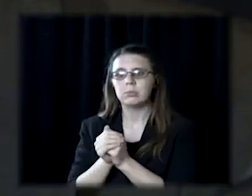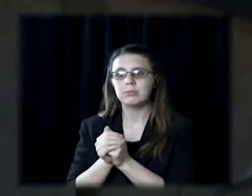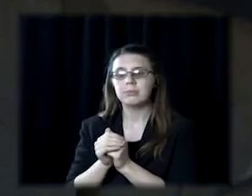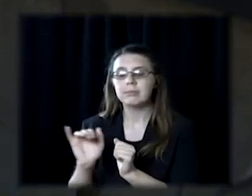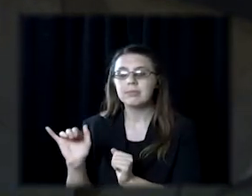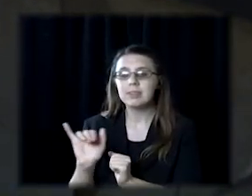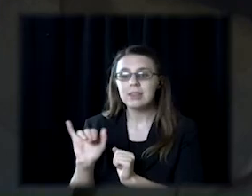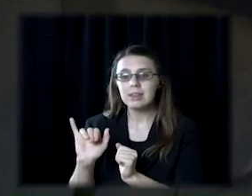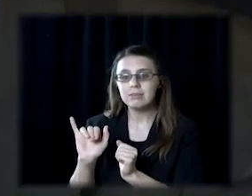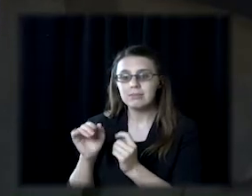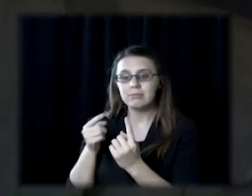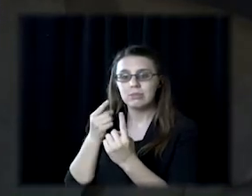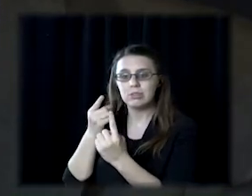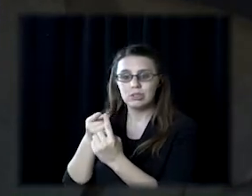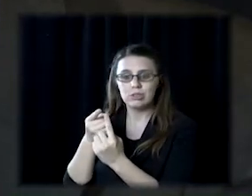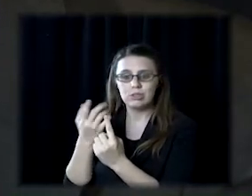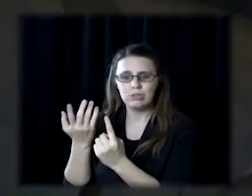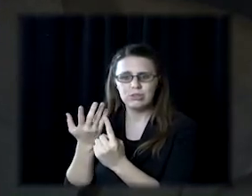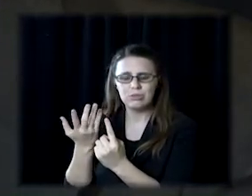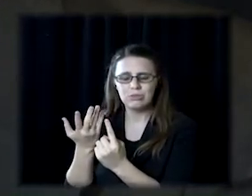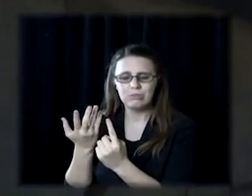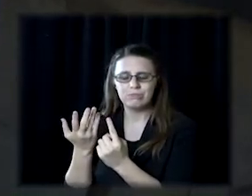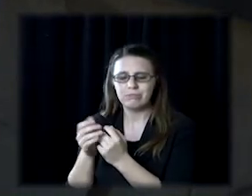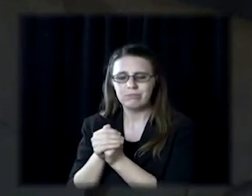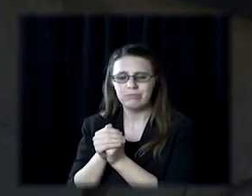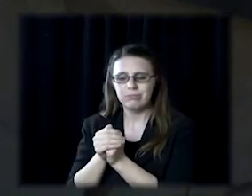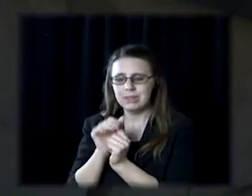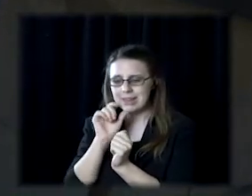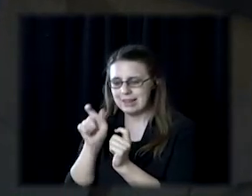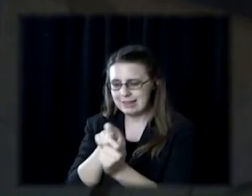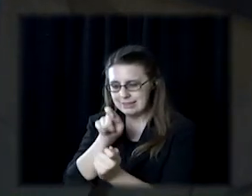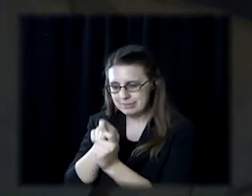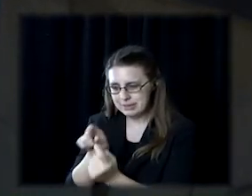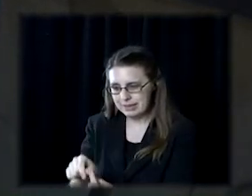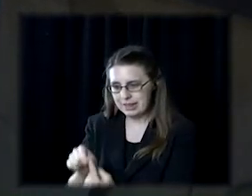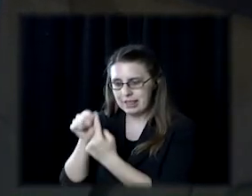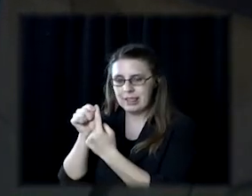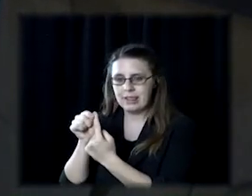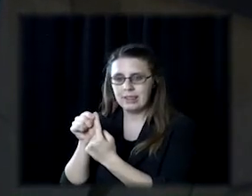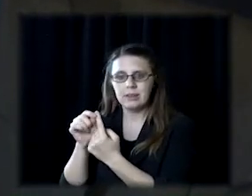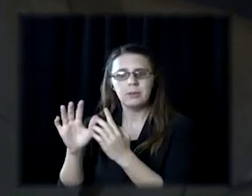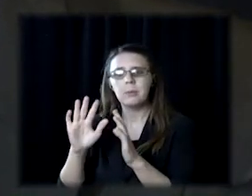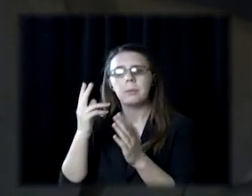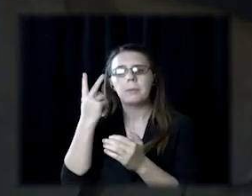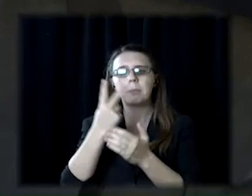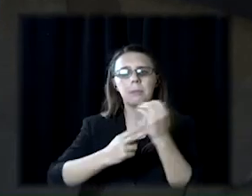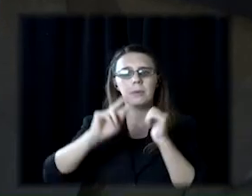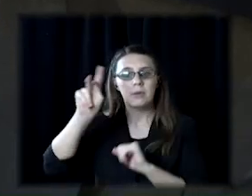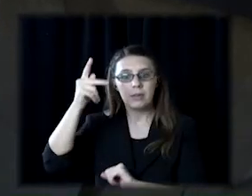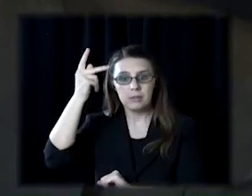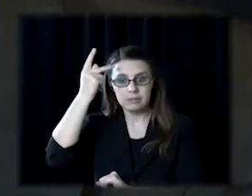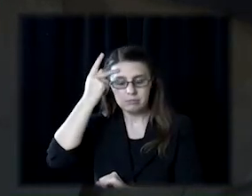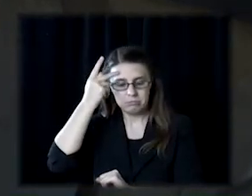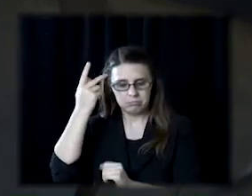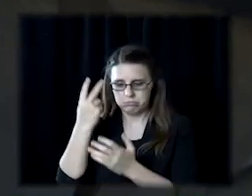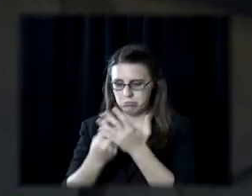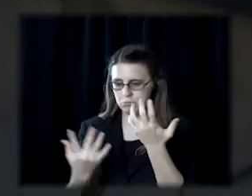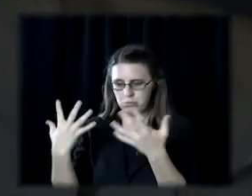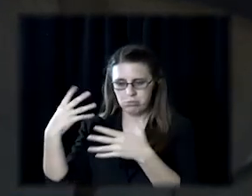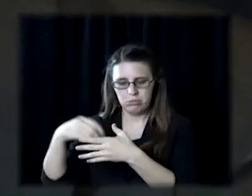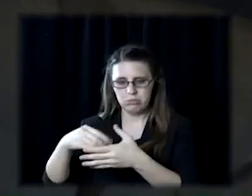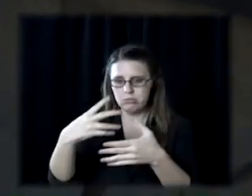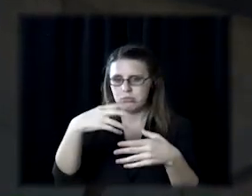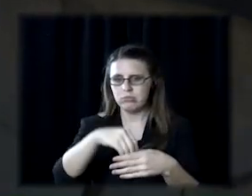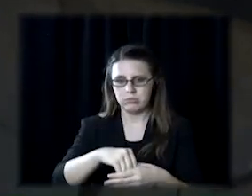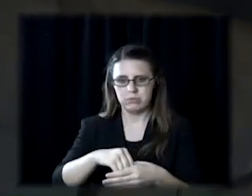out, no one was signaled out. Simply, there's members of both parties that administer. And that was the overriding theme